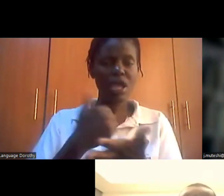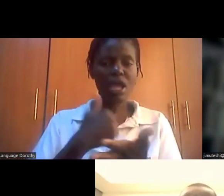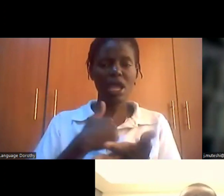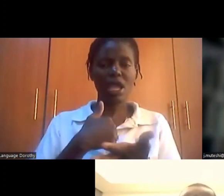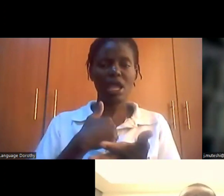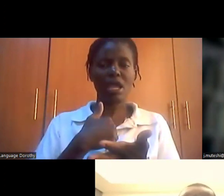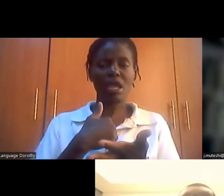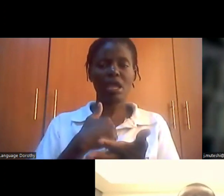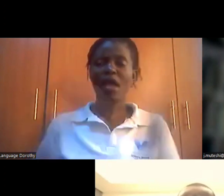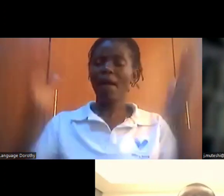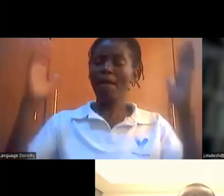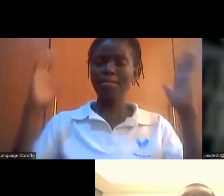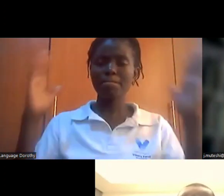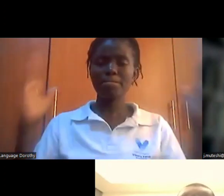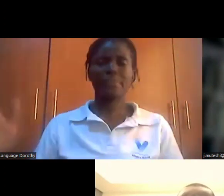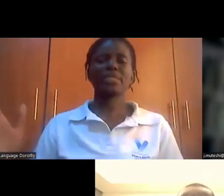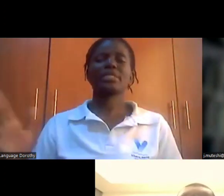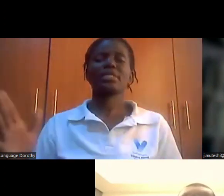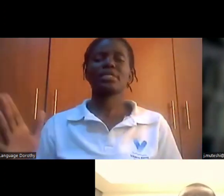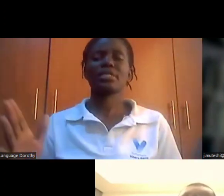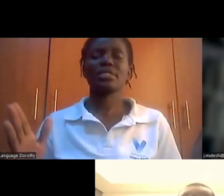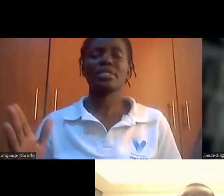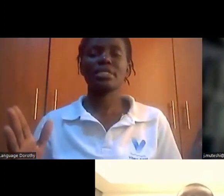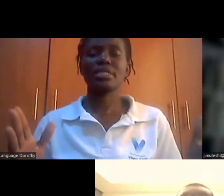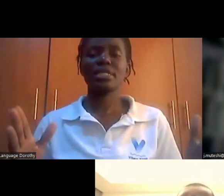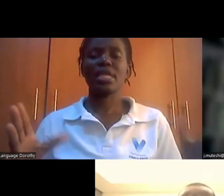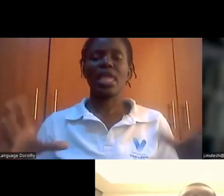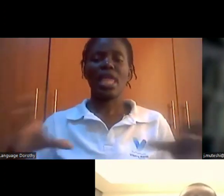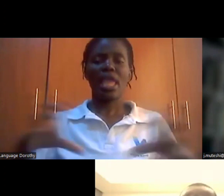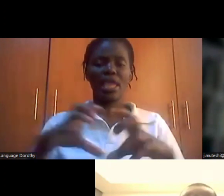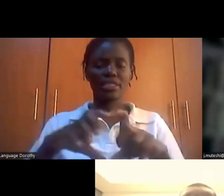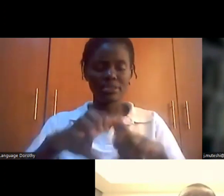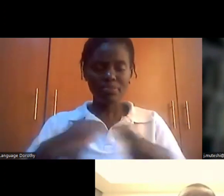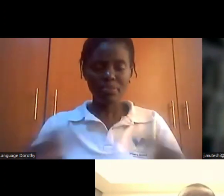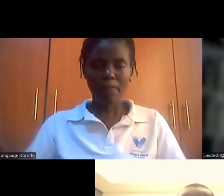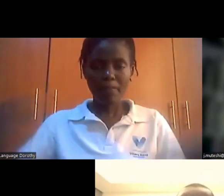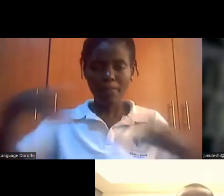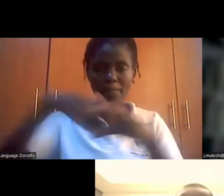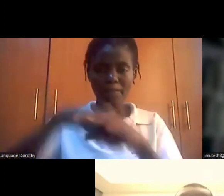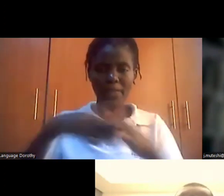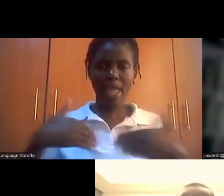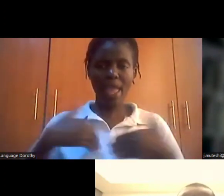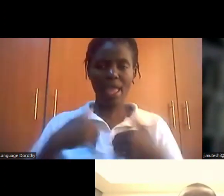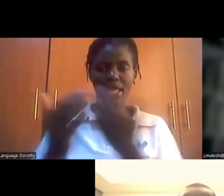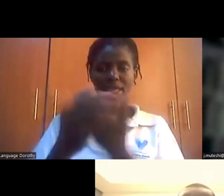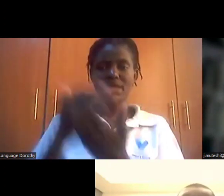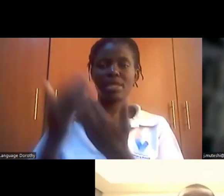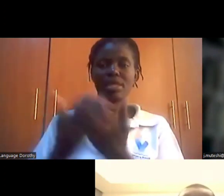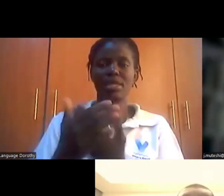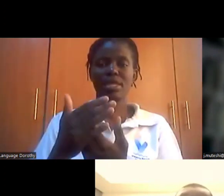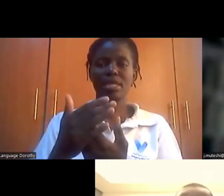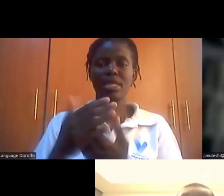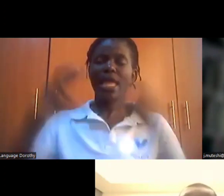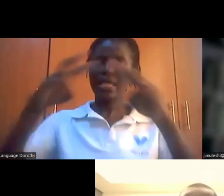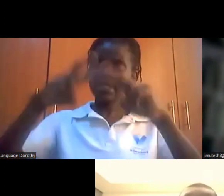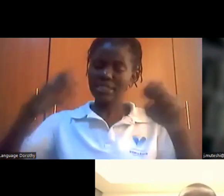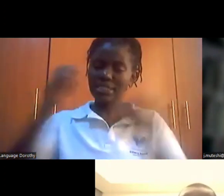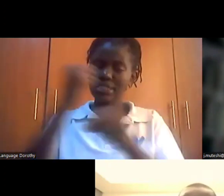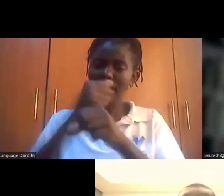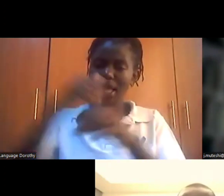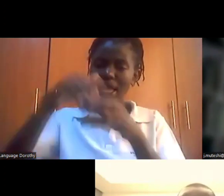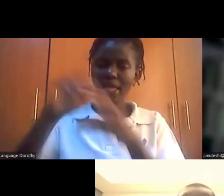and knowledge among healthcare providers in a study we conducted in Kenya in 2018. And this study has been